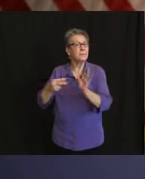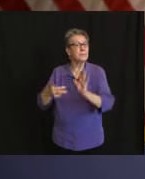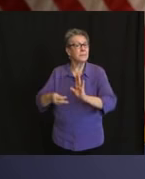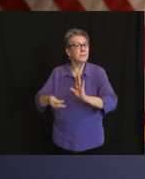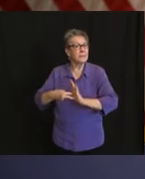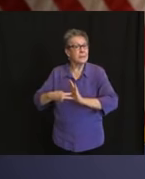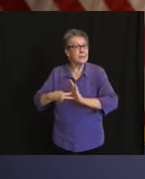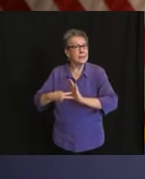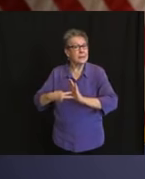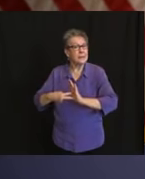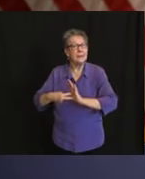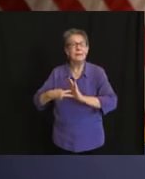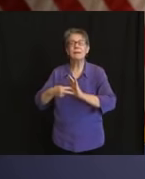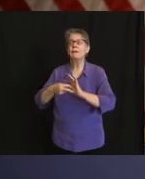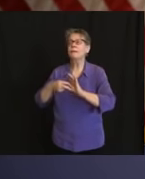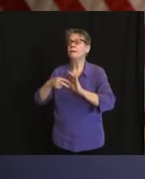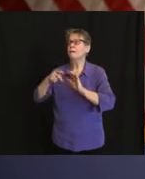That's correct. Yeah.